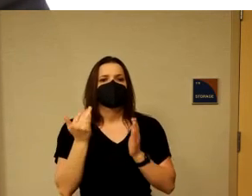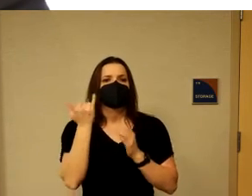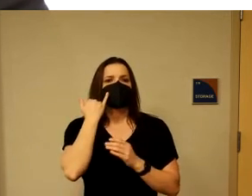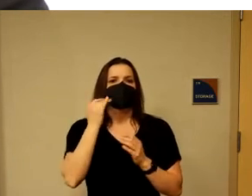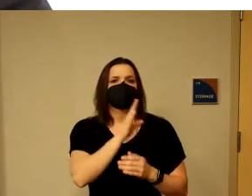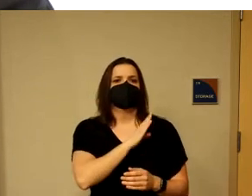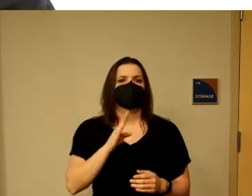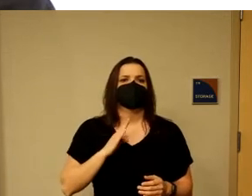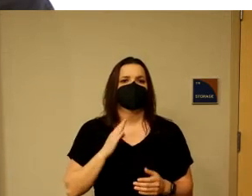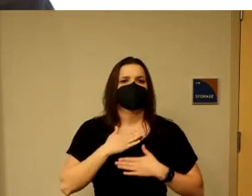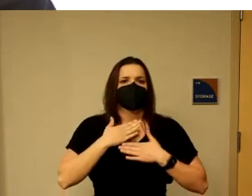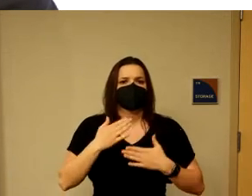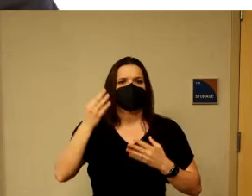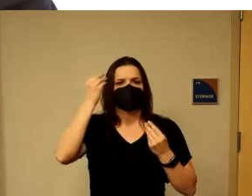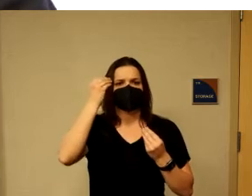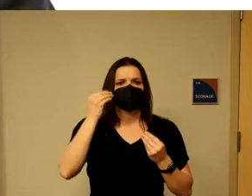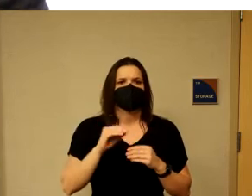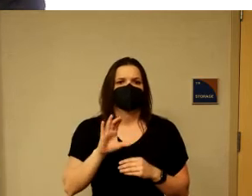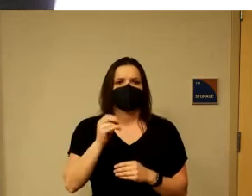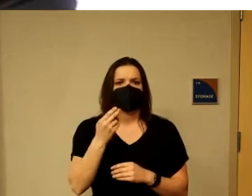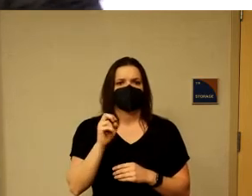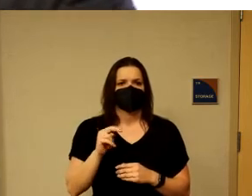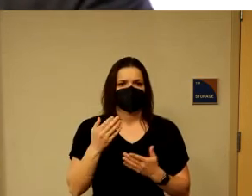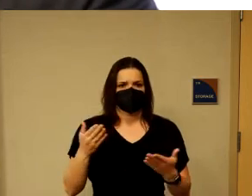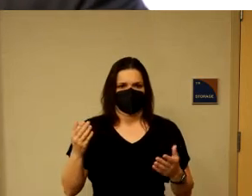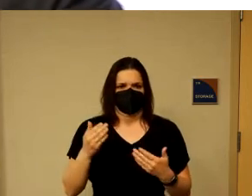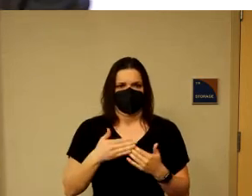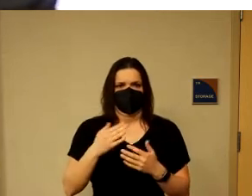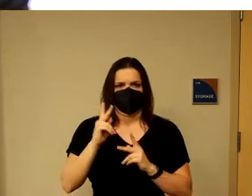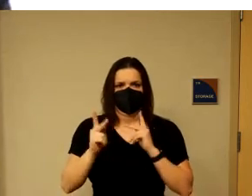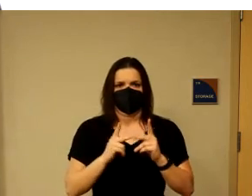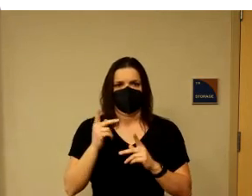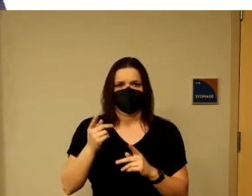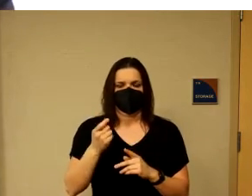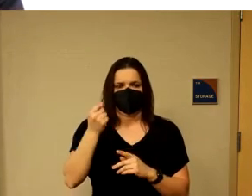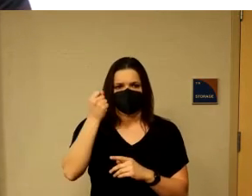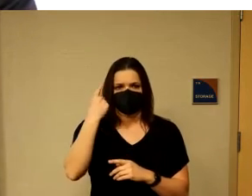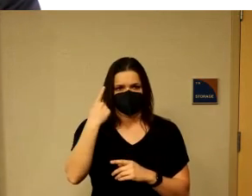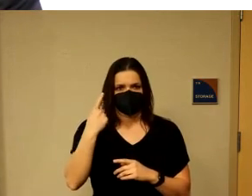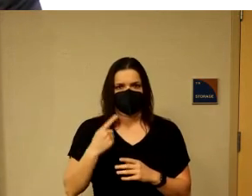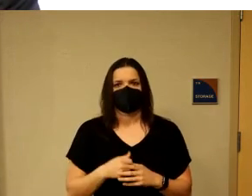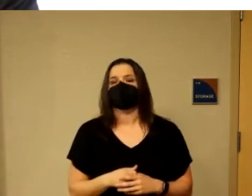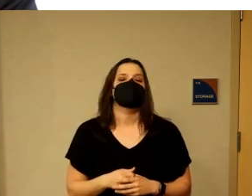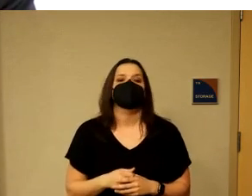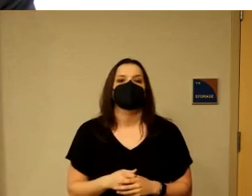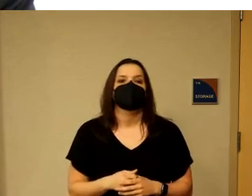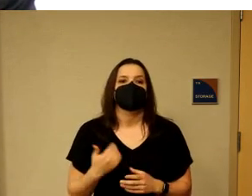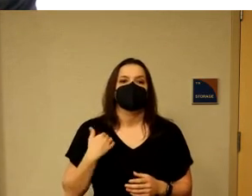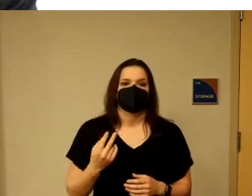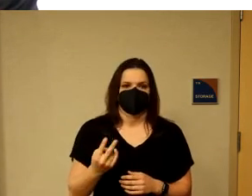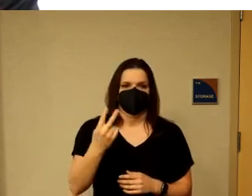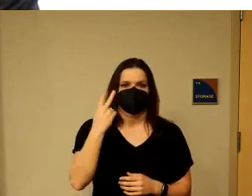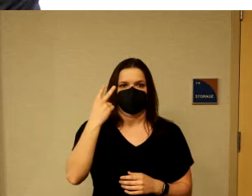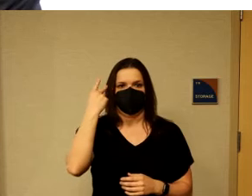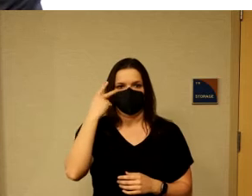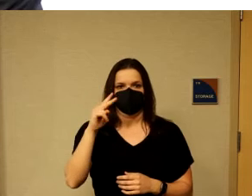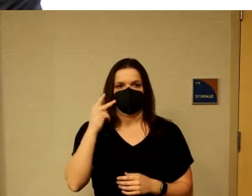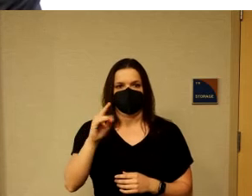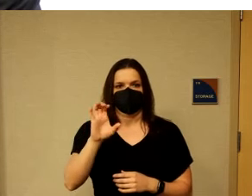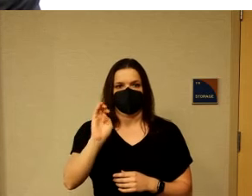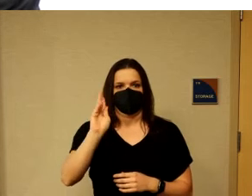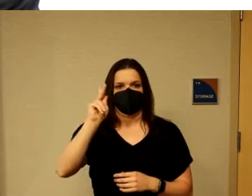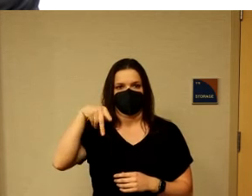willing to consider common criteria to make it easier for people to understand. And they mentioned having 2 Hispanic